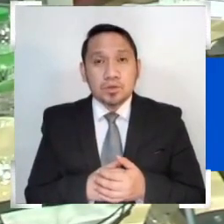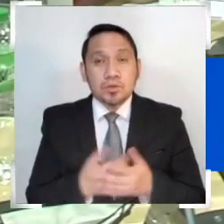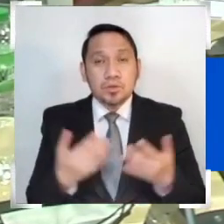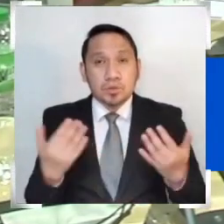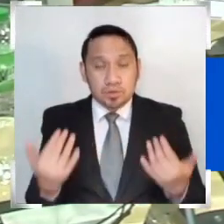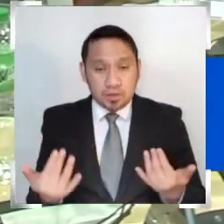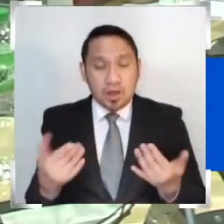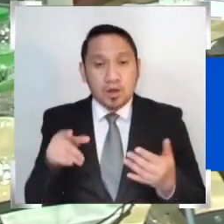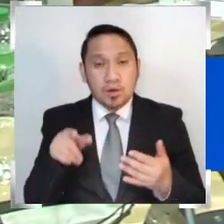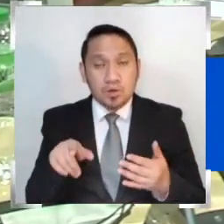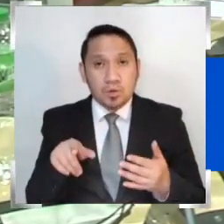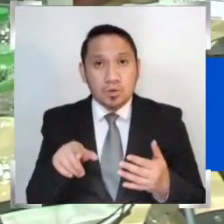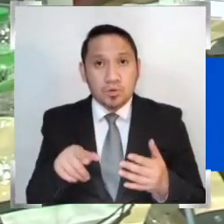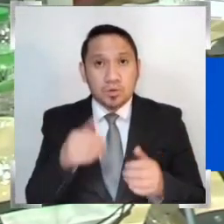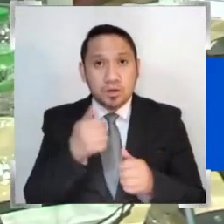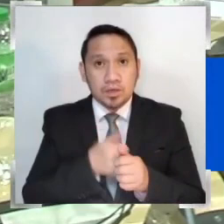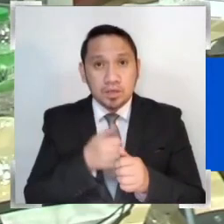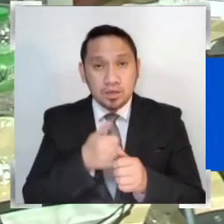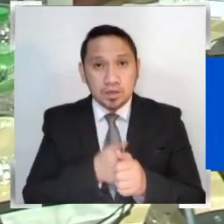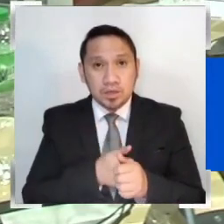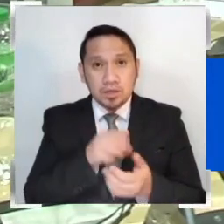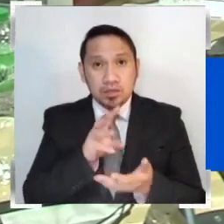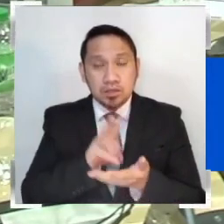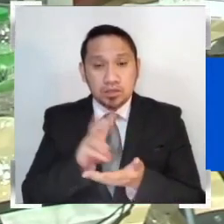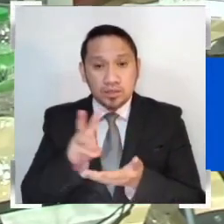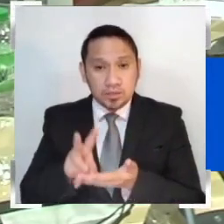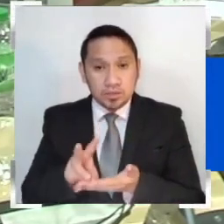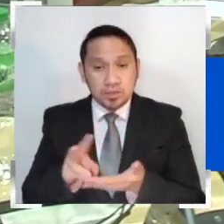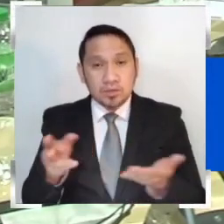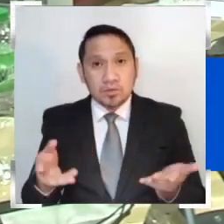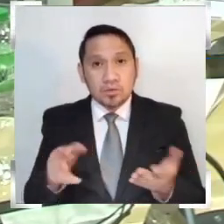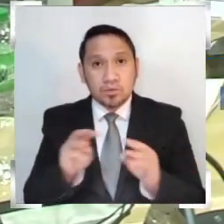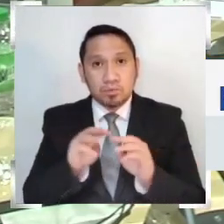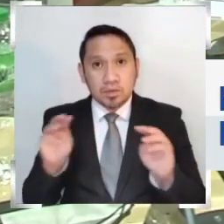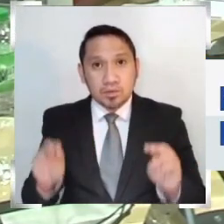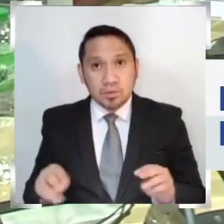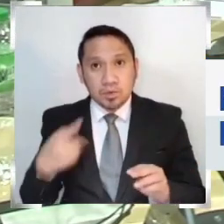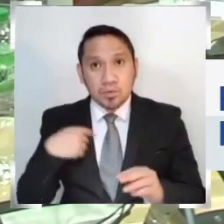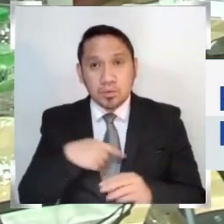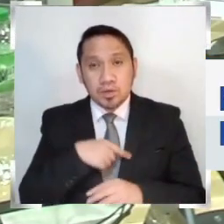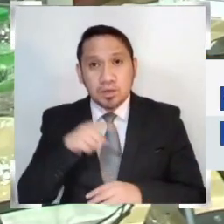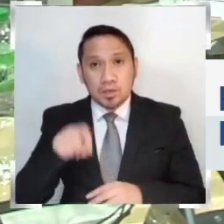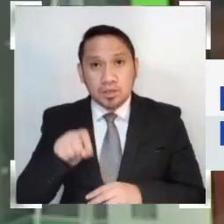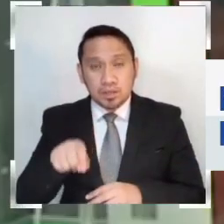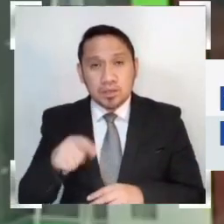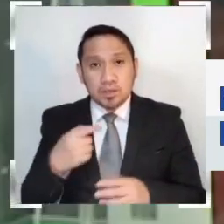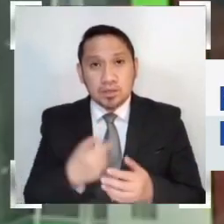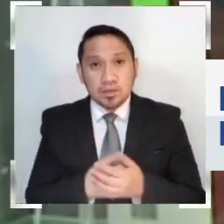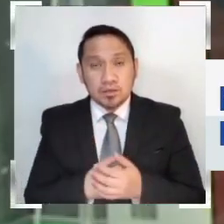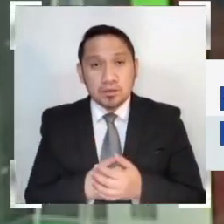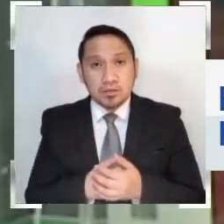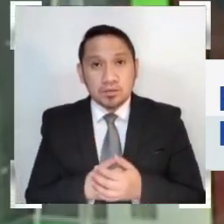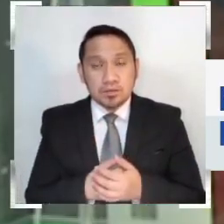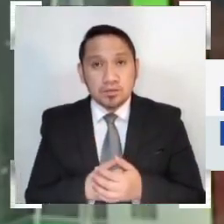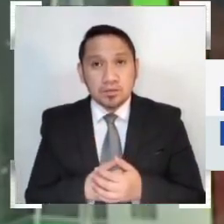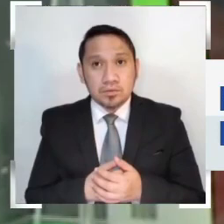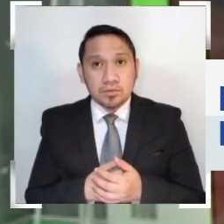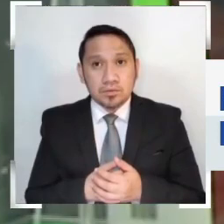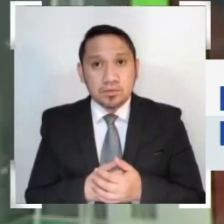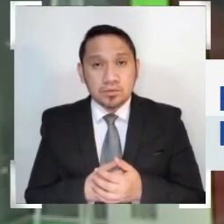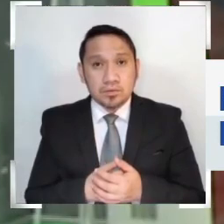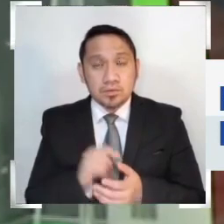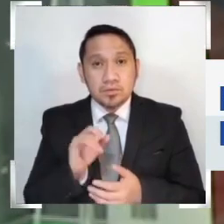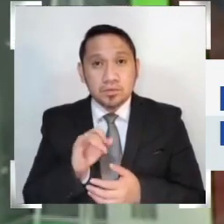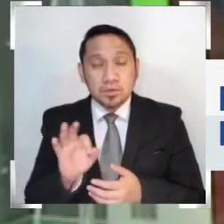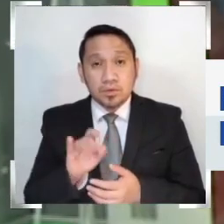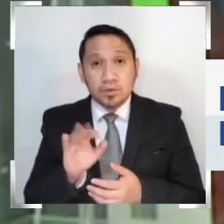every municipality, lalo na po yung mga typhoon at flooded, flood-prone area. Kasi sir, pag maganda ng